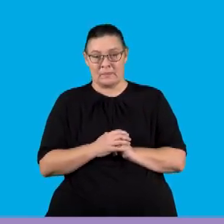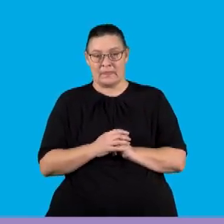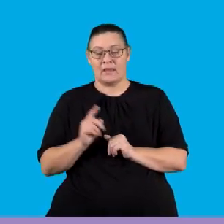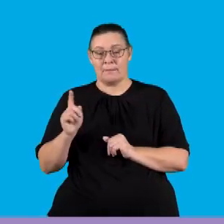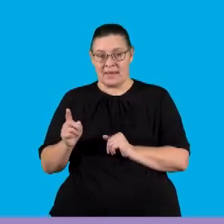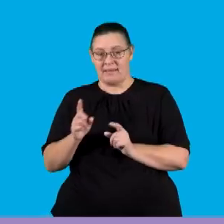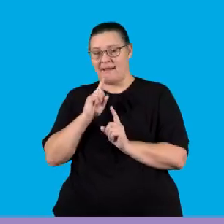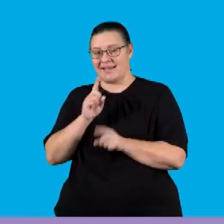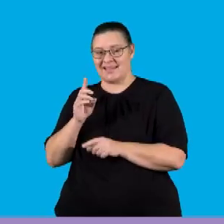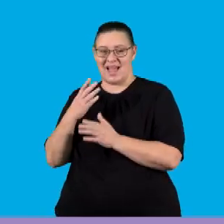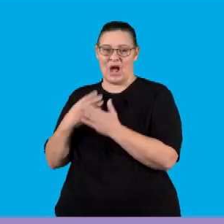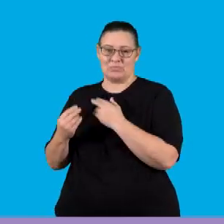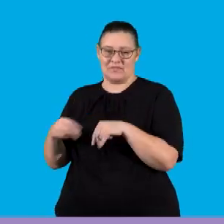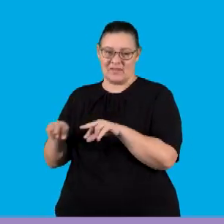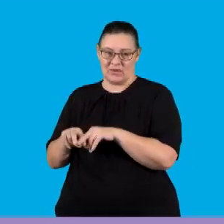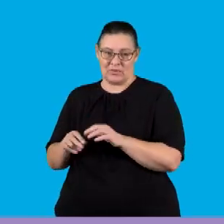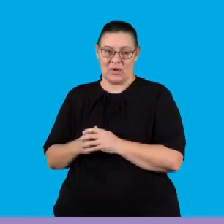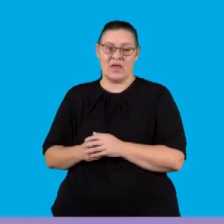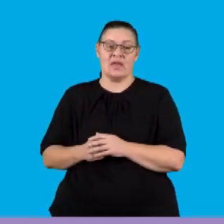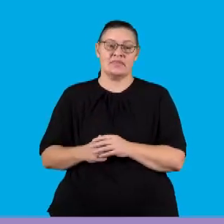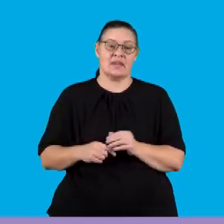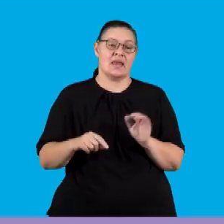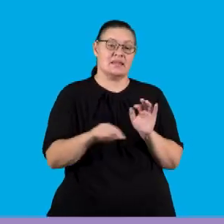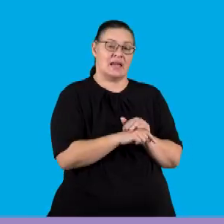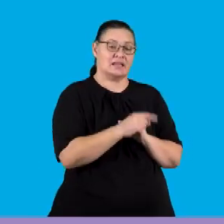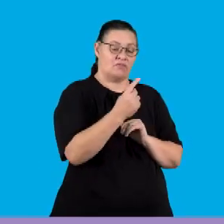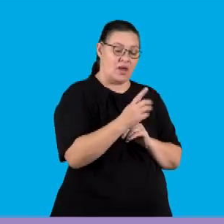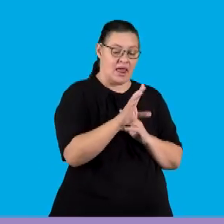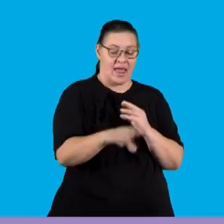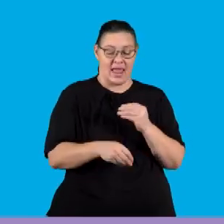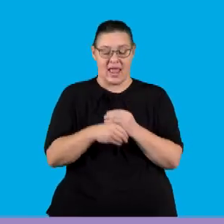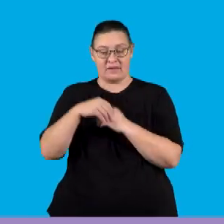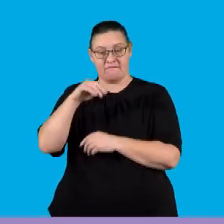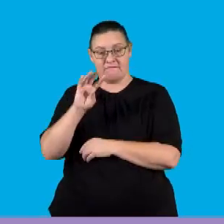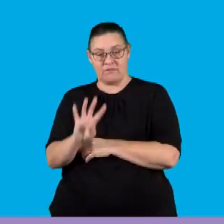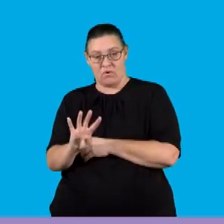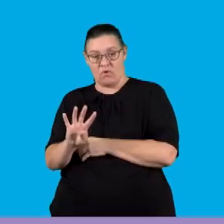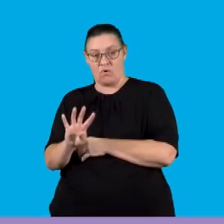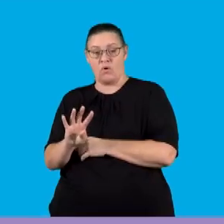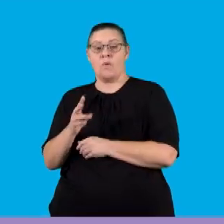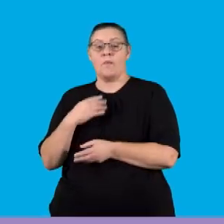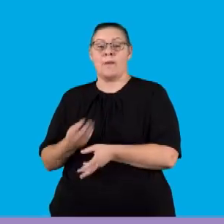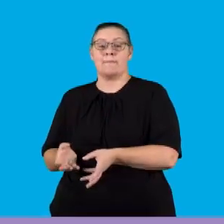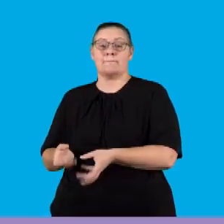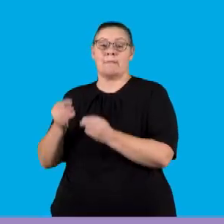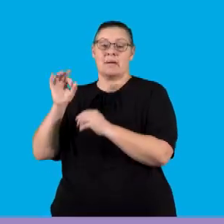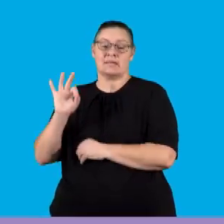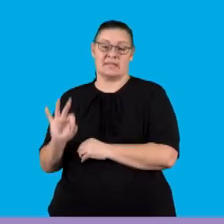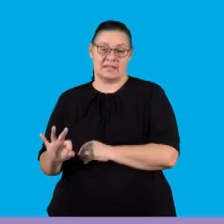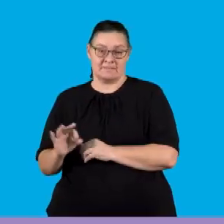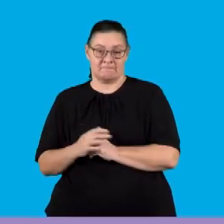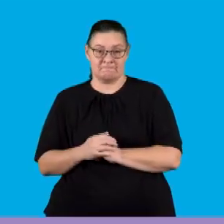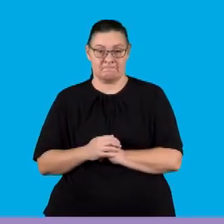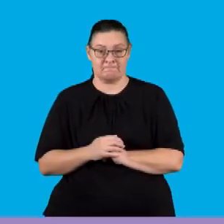-2. That is completely correct. Then we have -1, and when we add 4 to -1, what answer